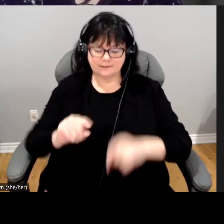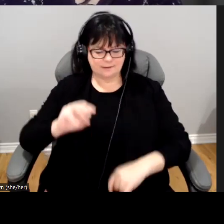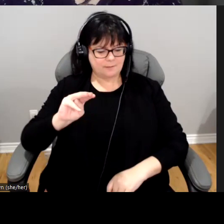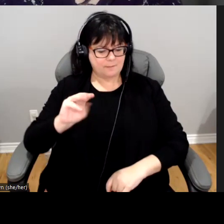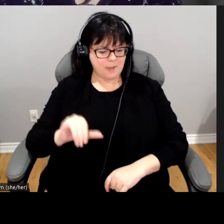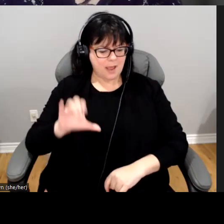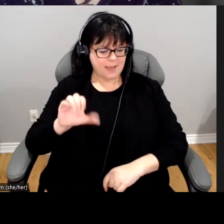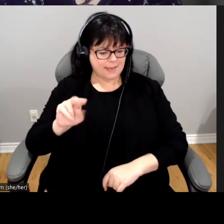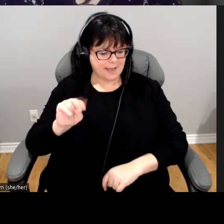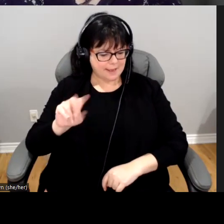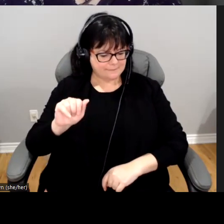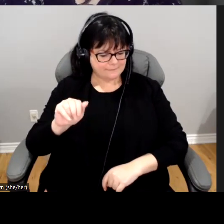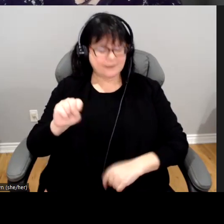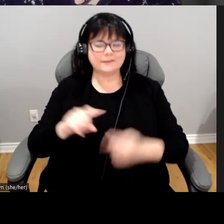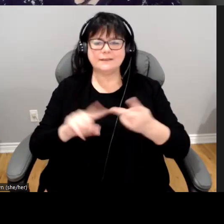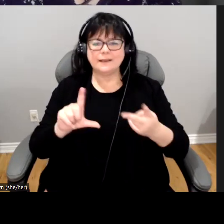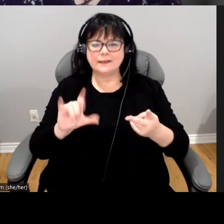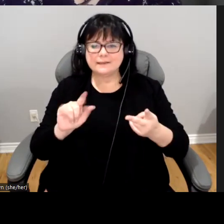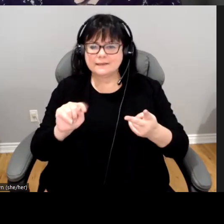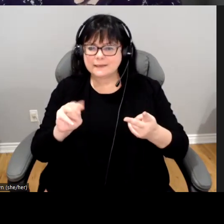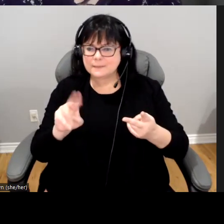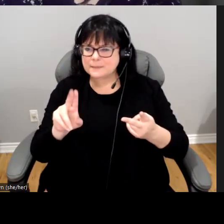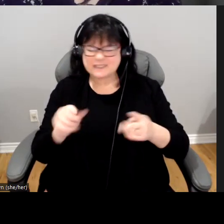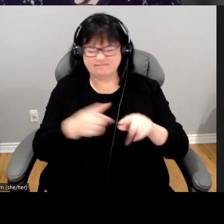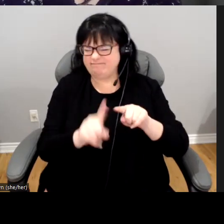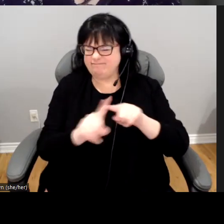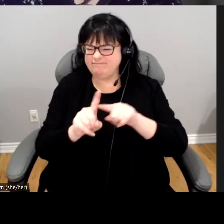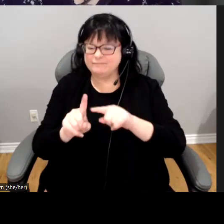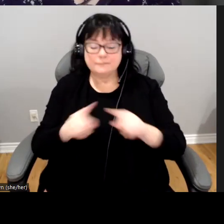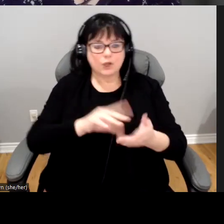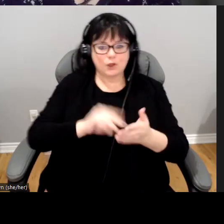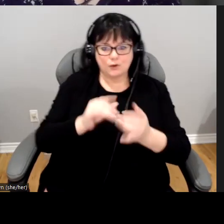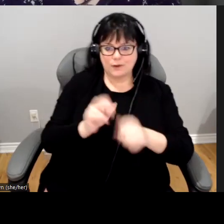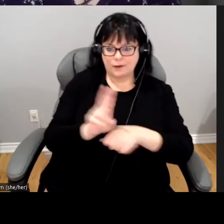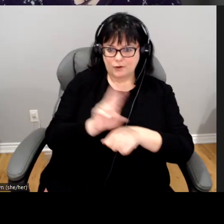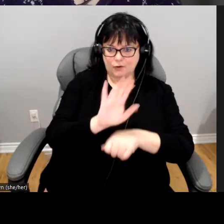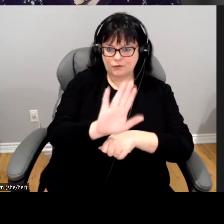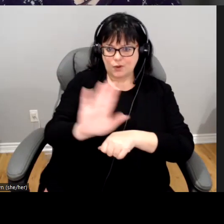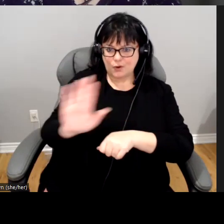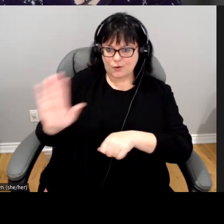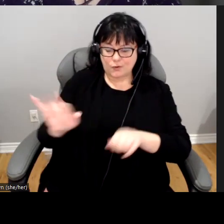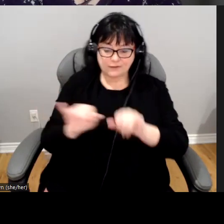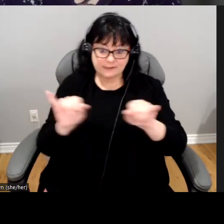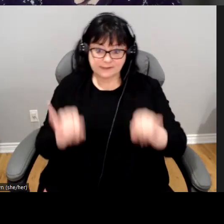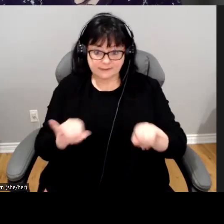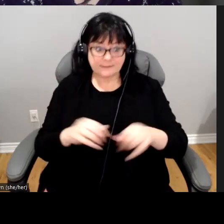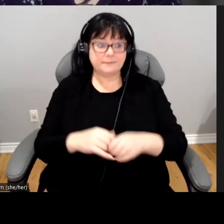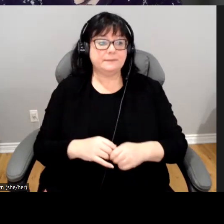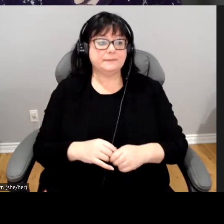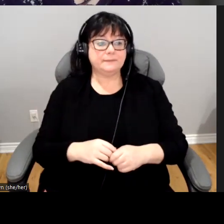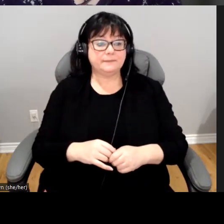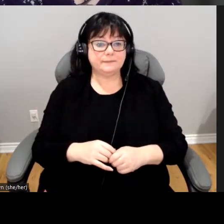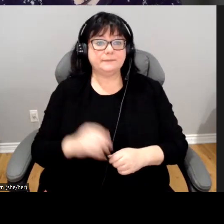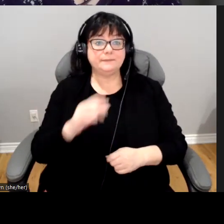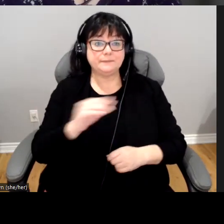and then how to help them pace and complete the program. Remember, the ministry was looking at this integration because